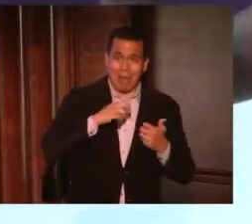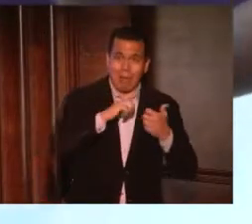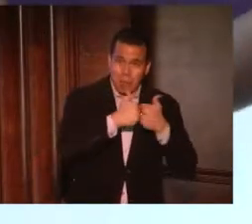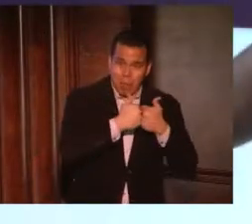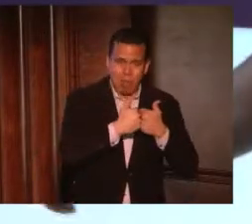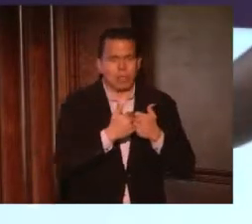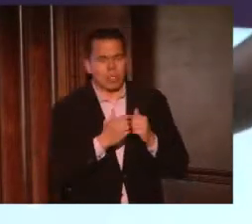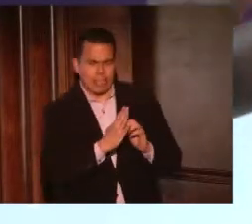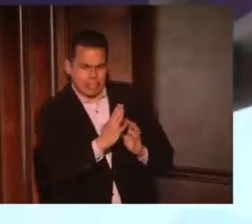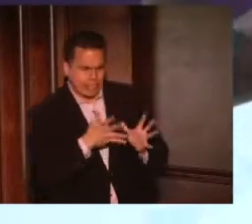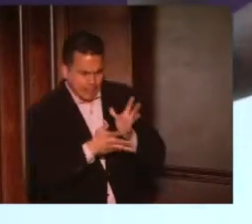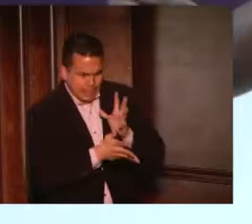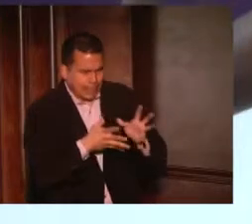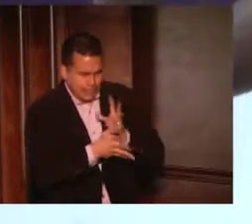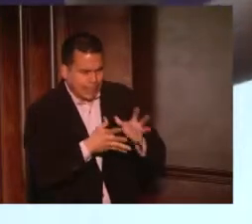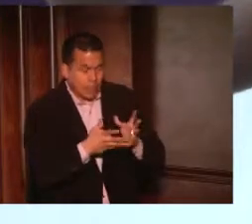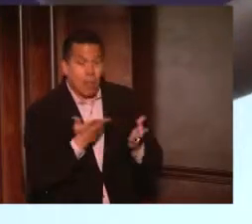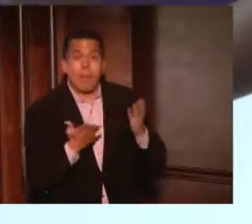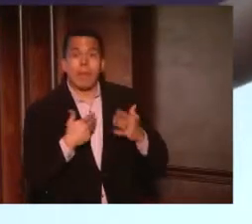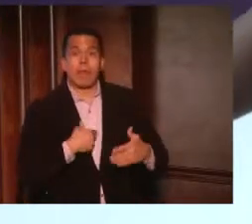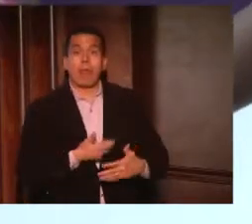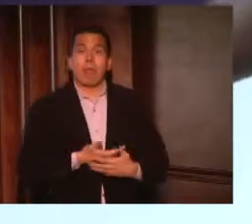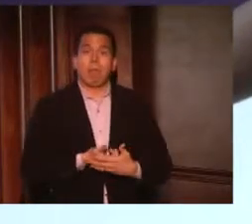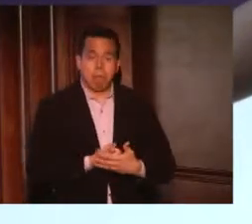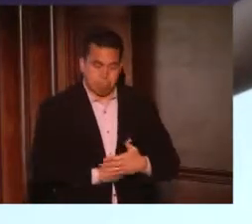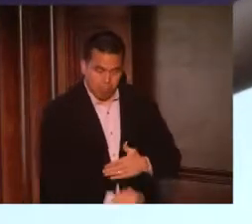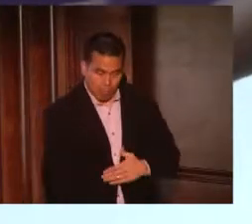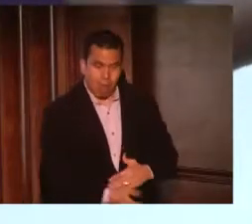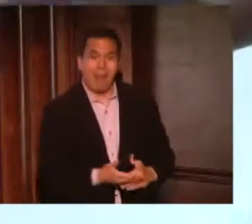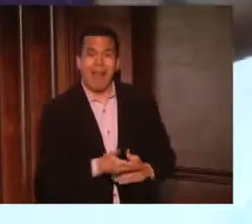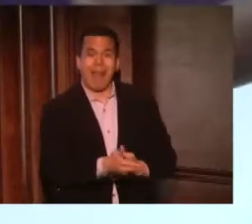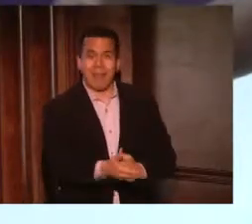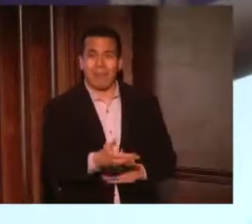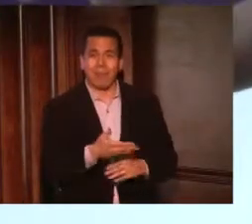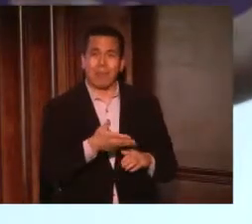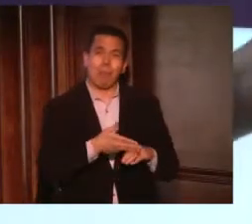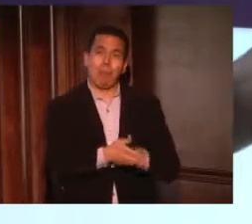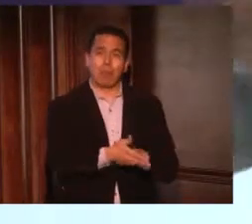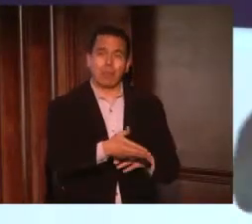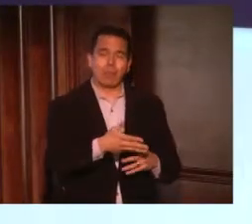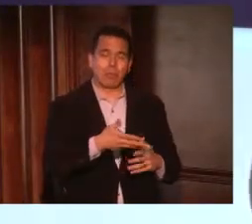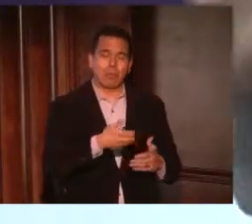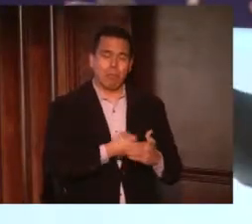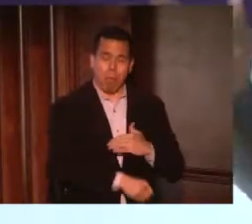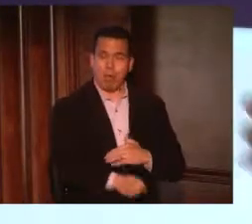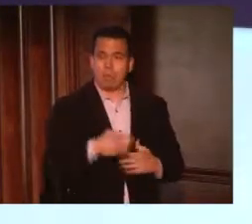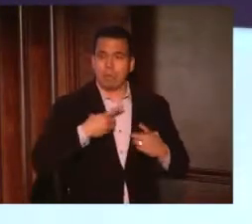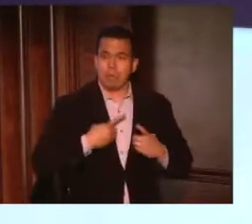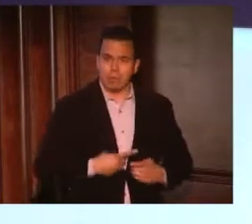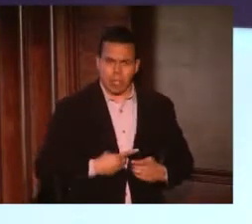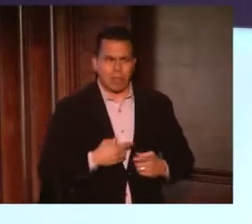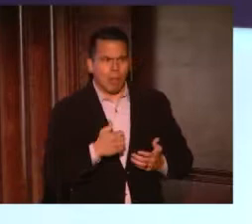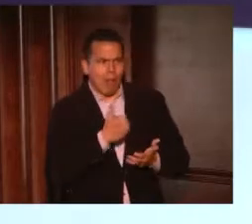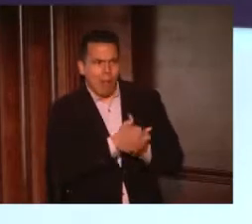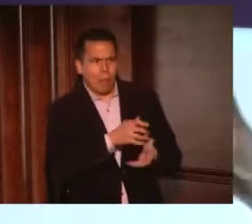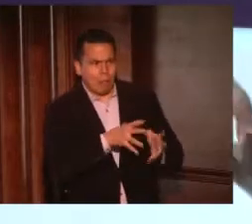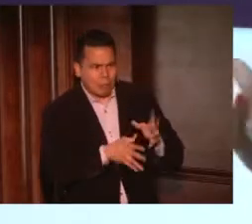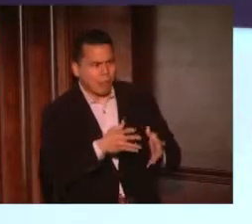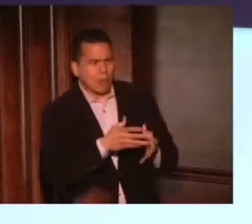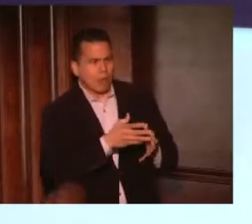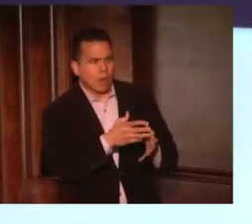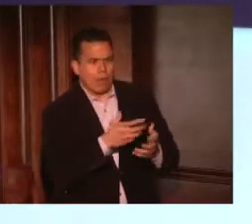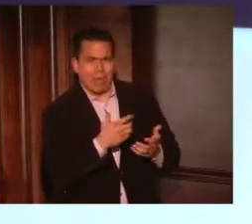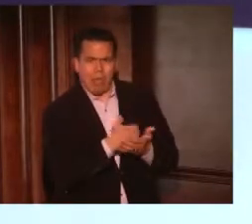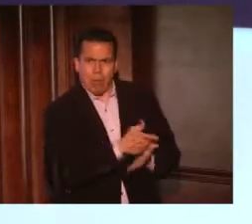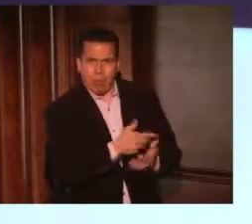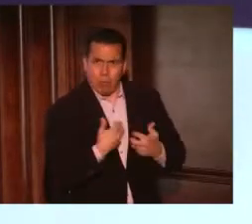who've gone through postpartum depression working directly with those types of communities and directly impacting that. And that's how